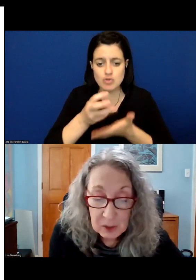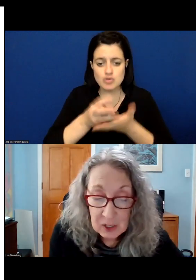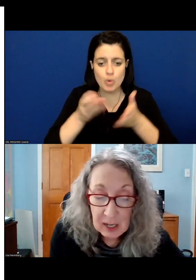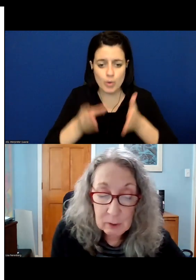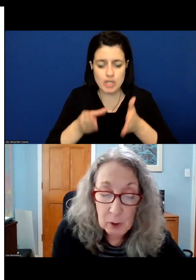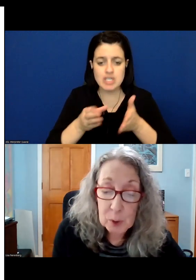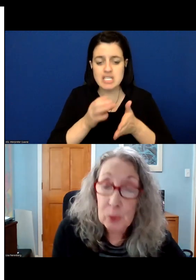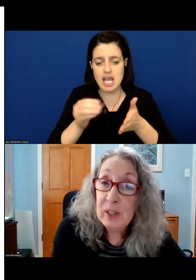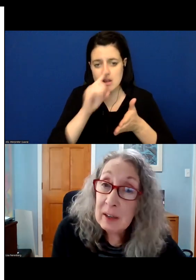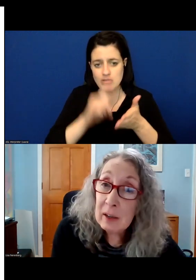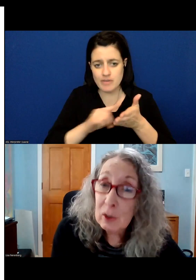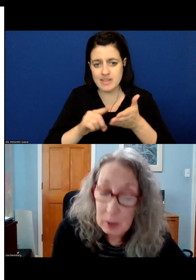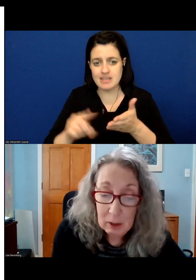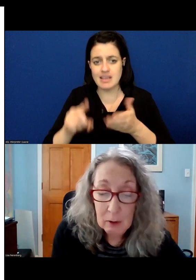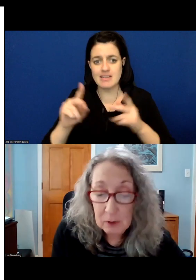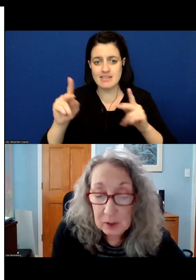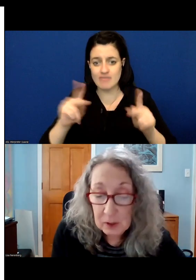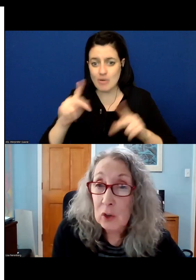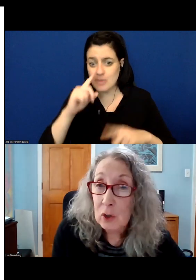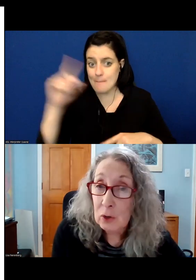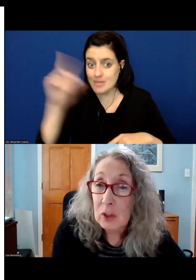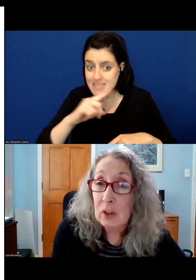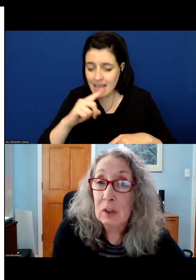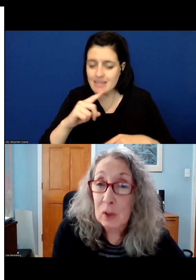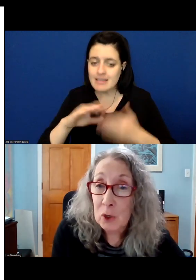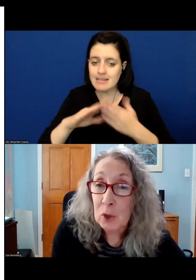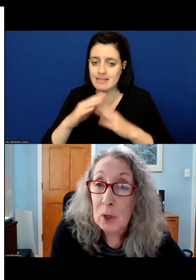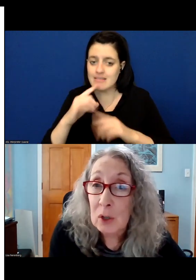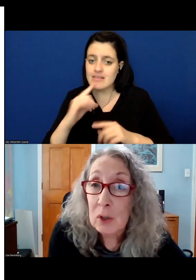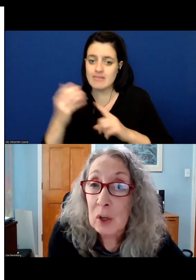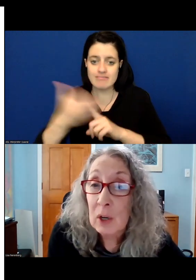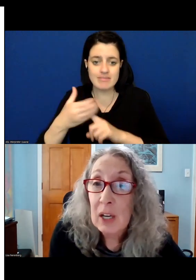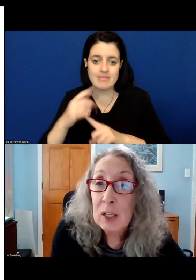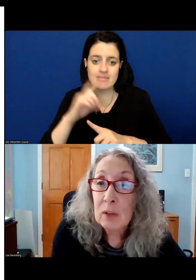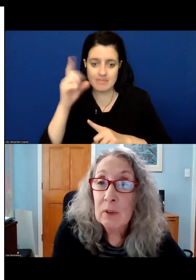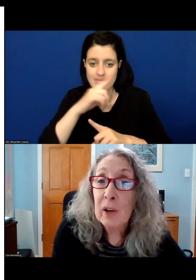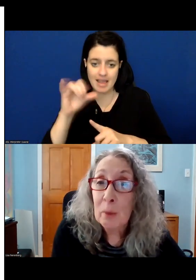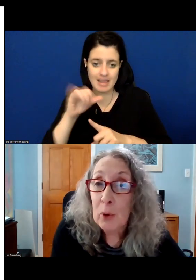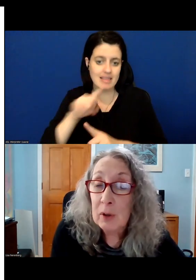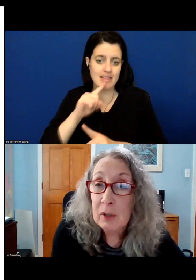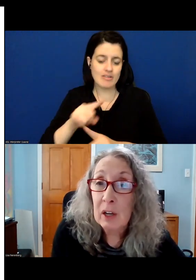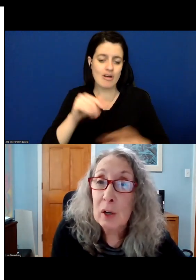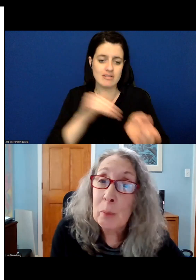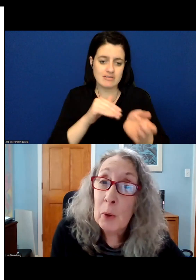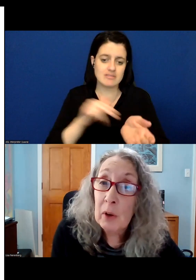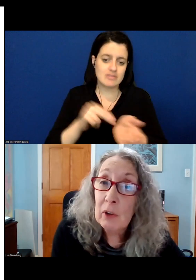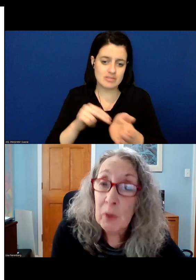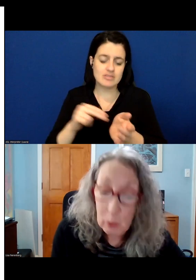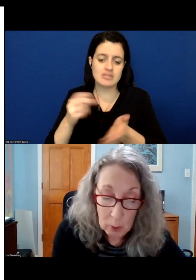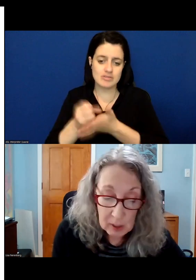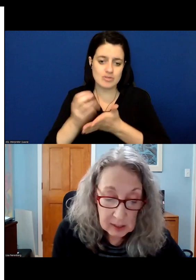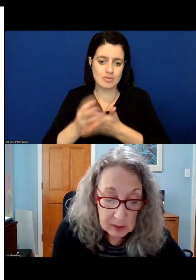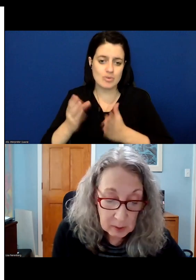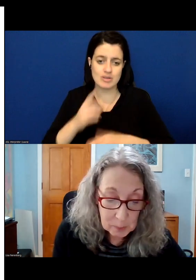also investigates folks pretending to be physicians, nurses, and social workers. So it's a very important component